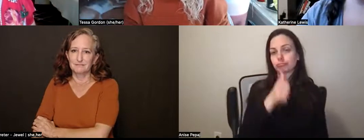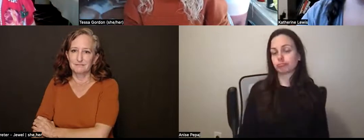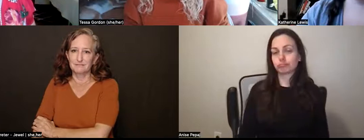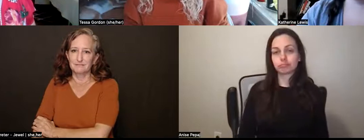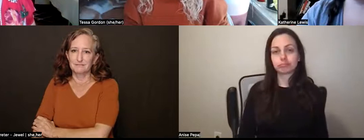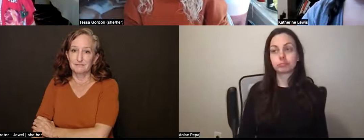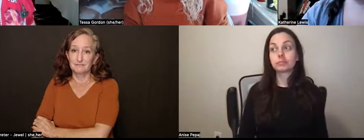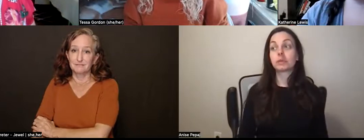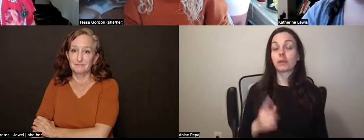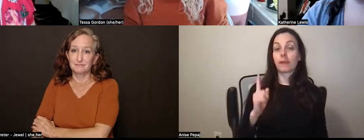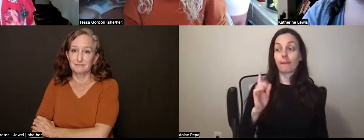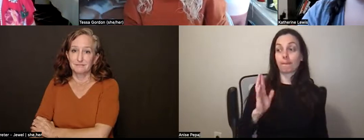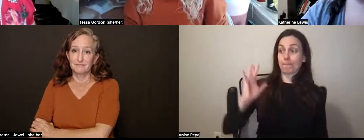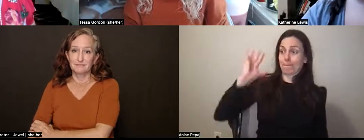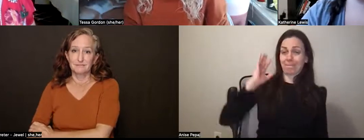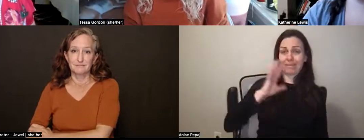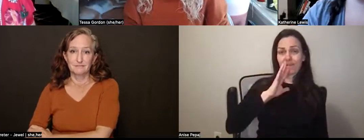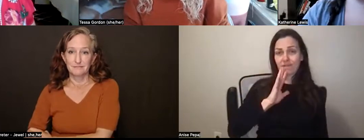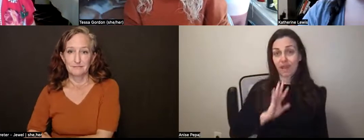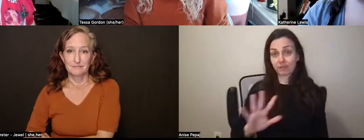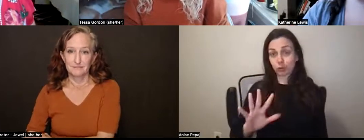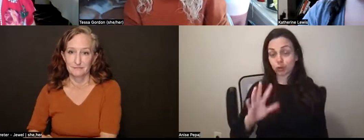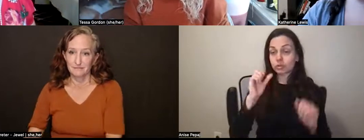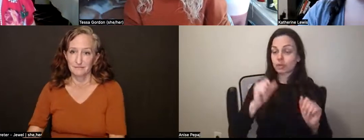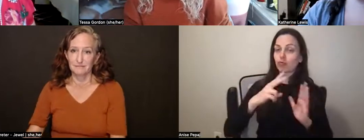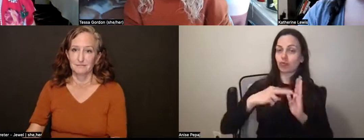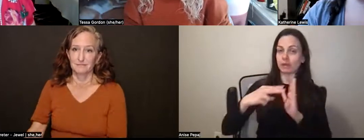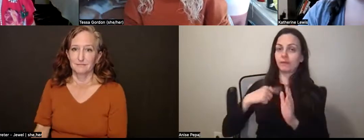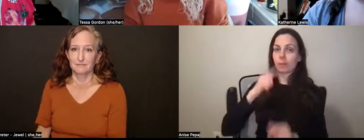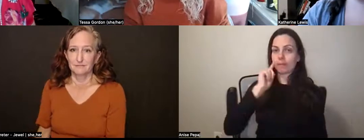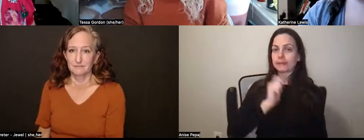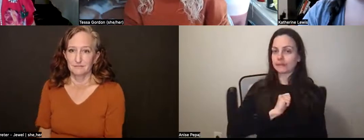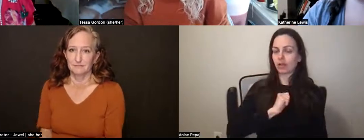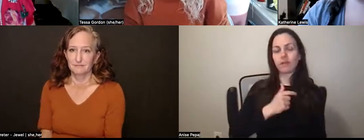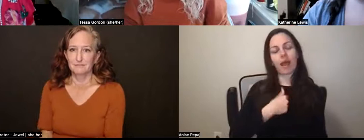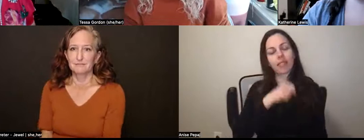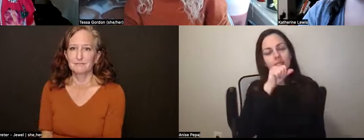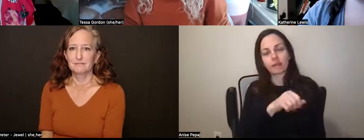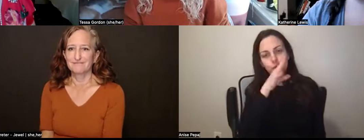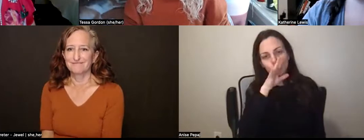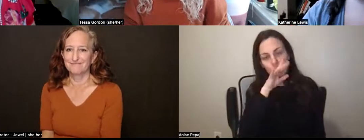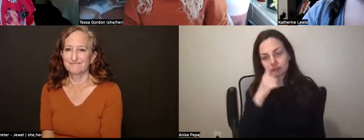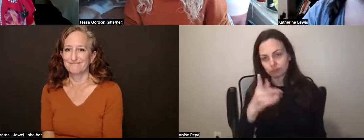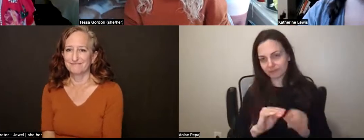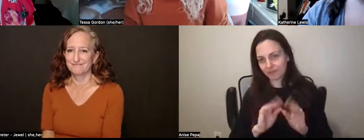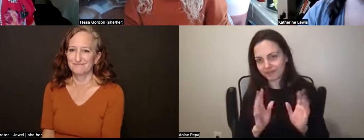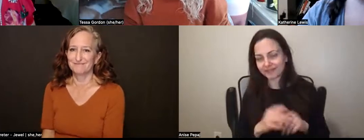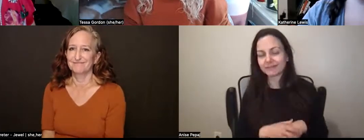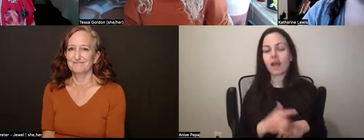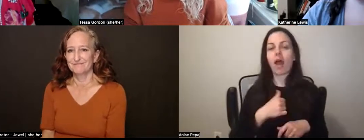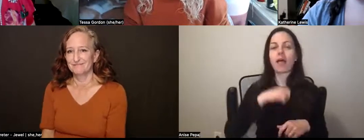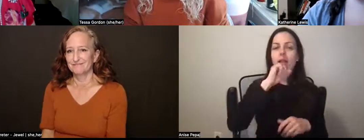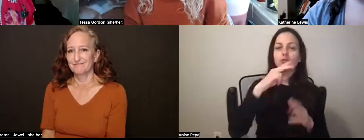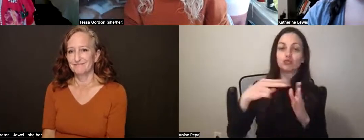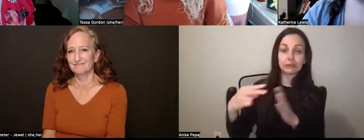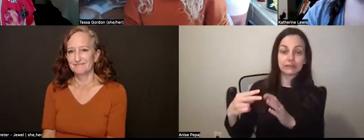Ever since I was 5 years old and could read for myself, I love to talk, as you all can see. I love to read, and I